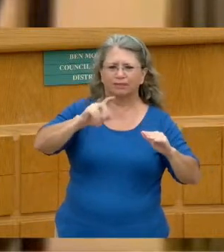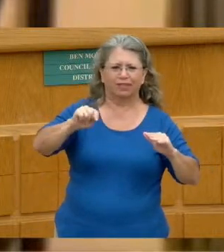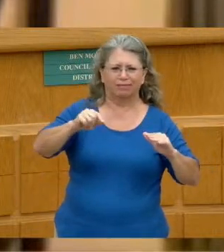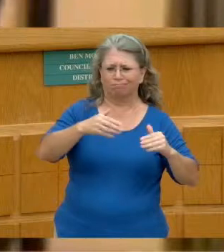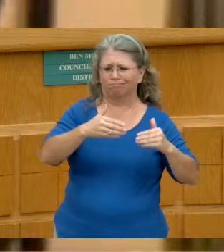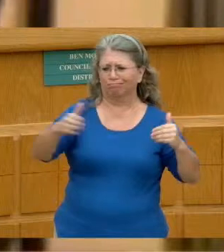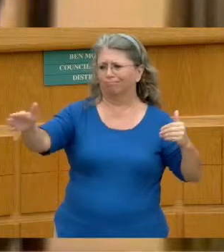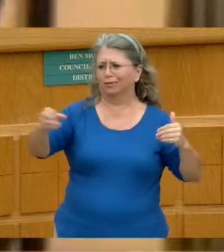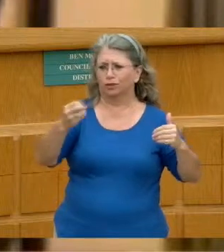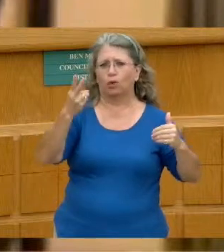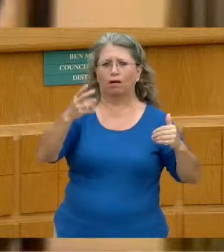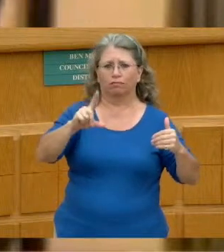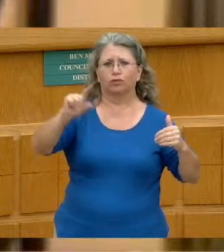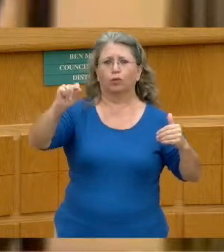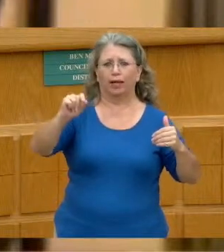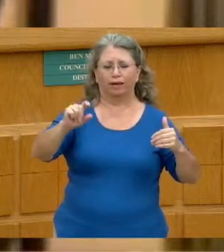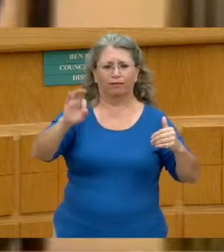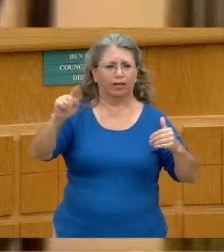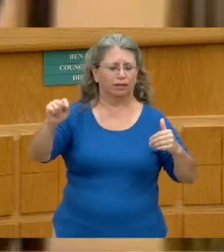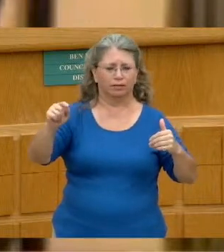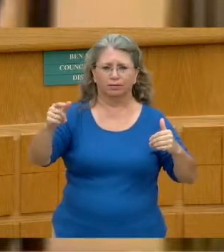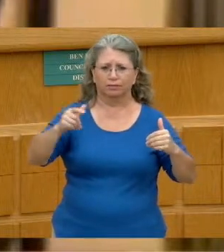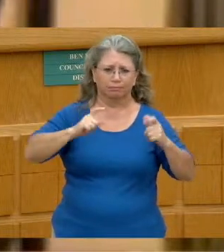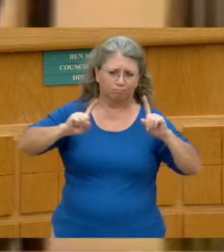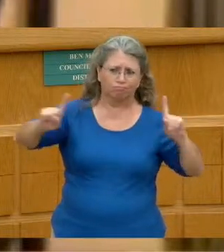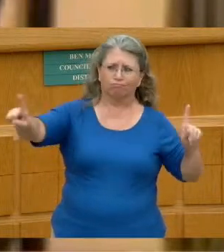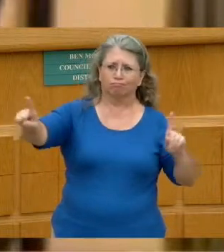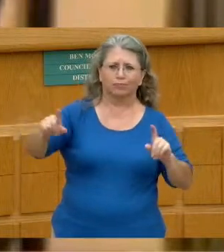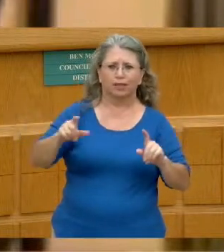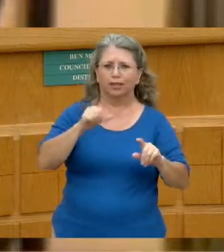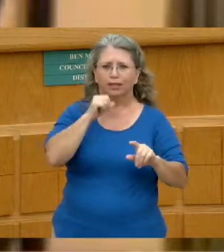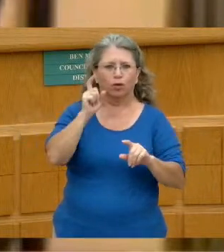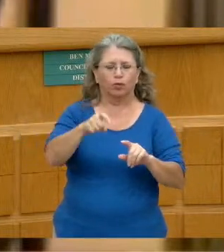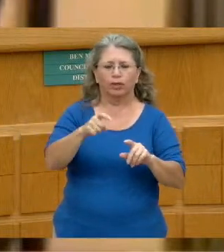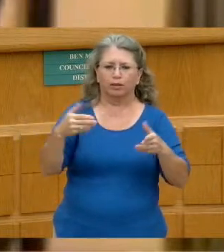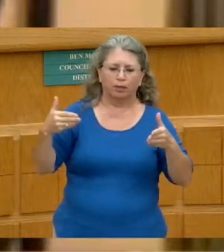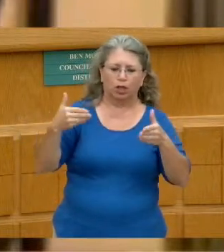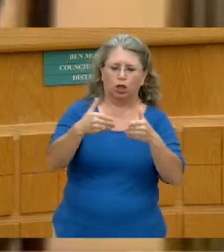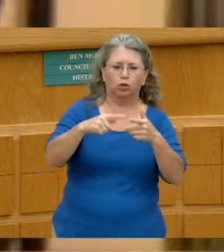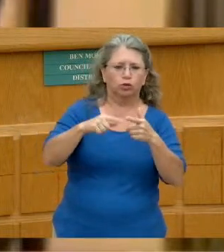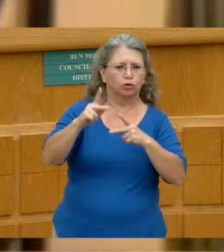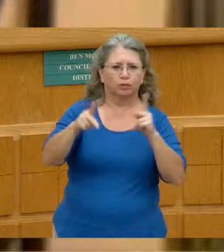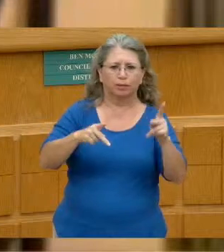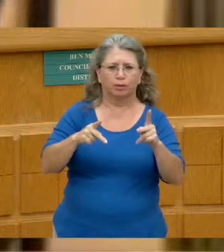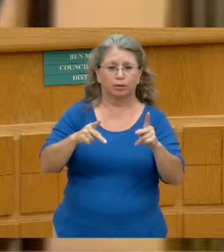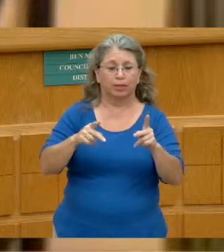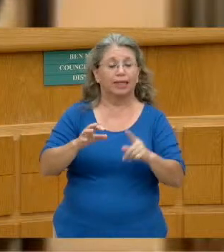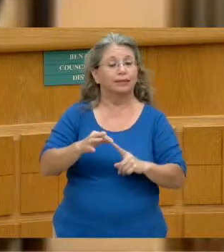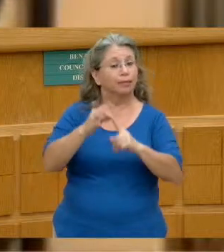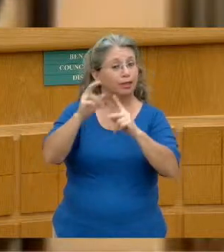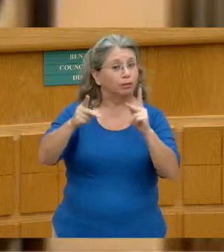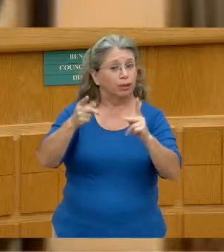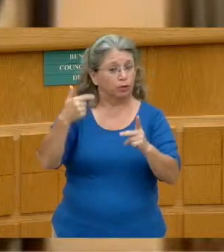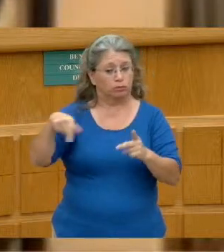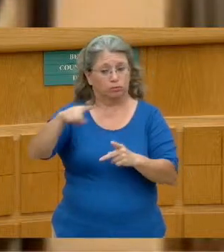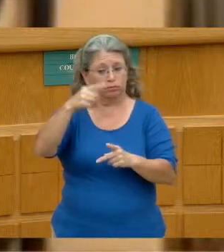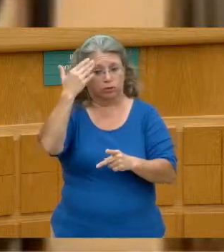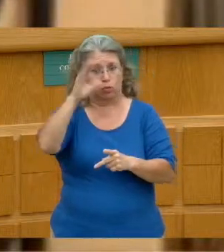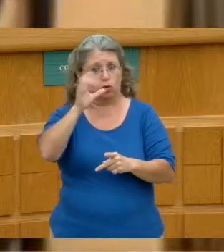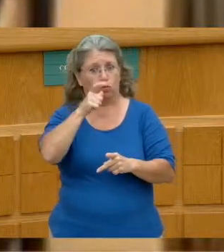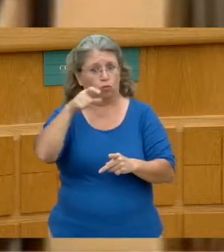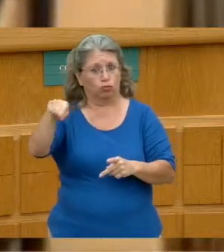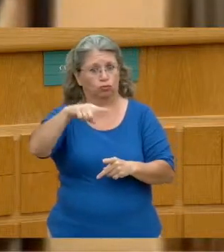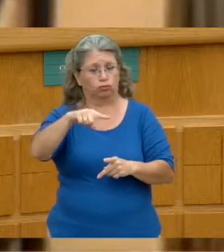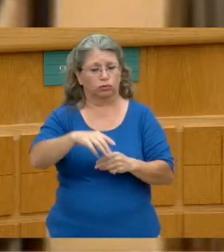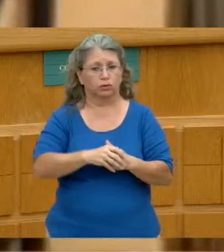feet, 20 feet. As far apart as you can. You don't need to be close to anybody, especially strangers. And disinfect commonly